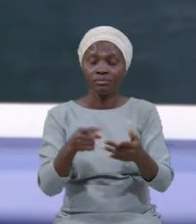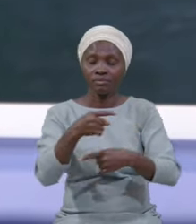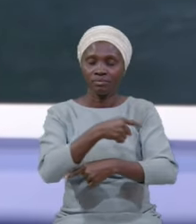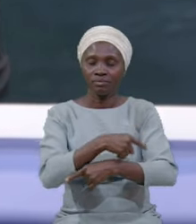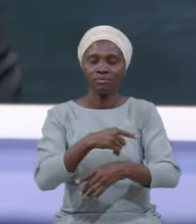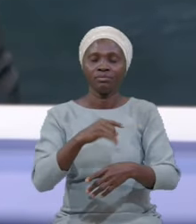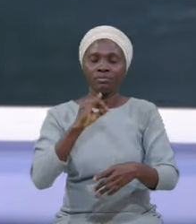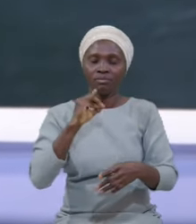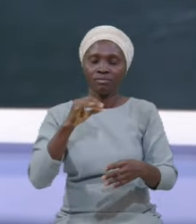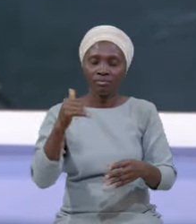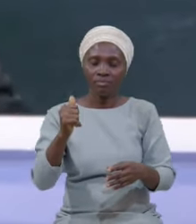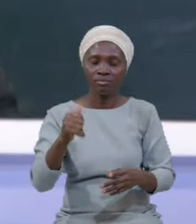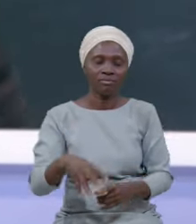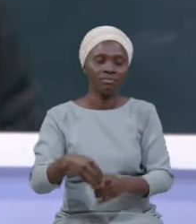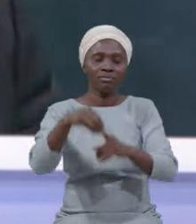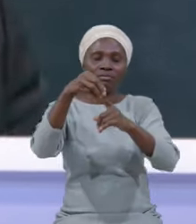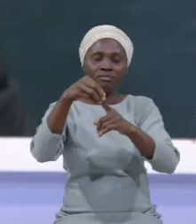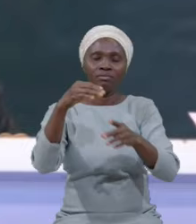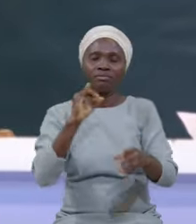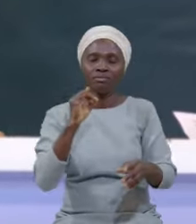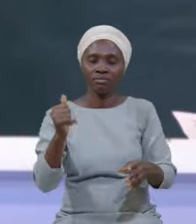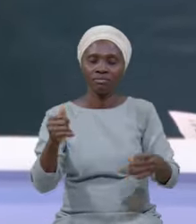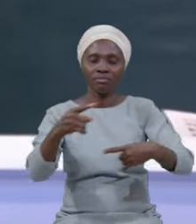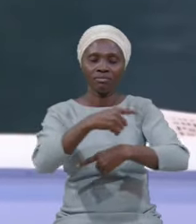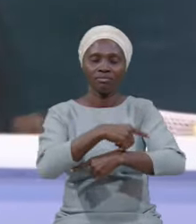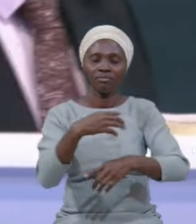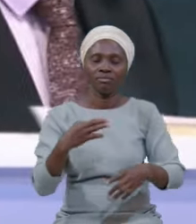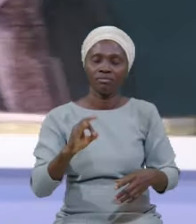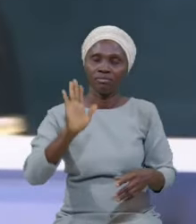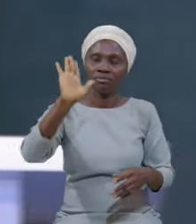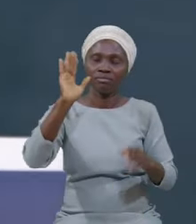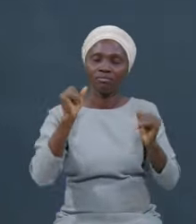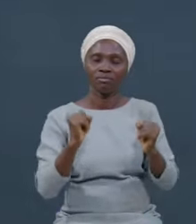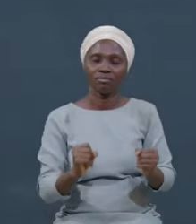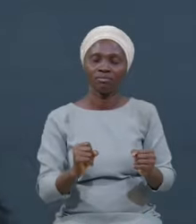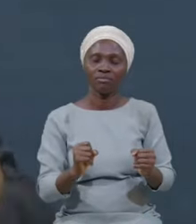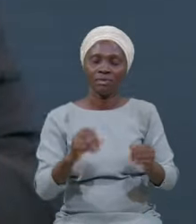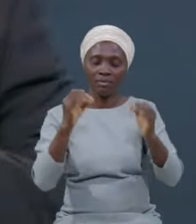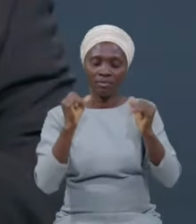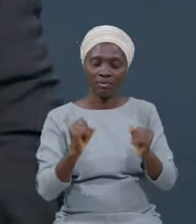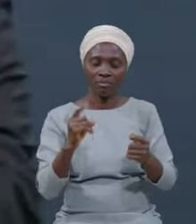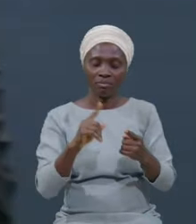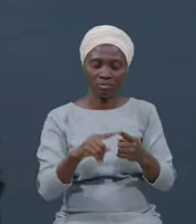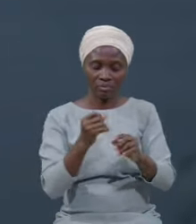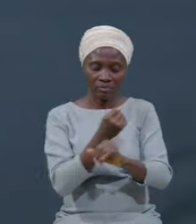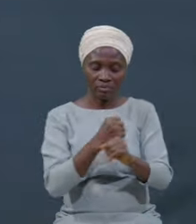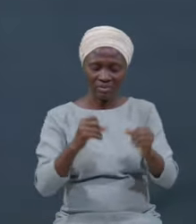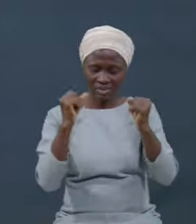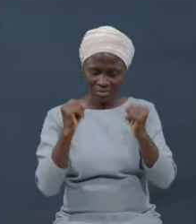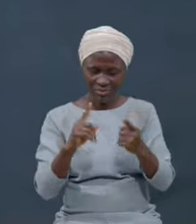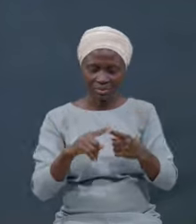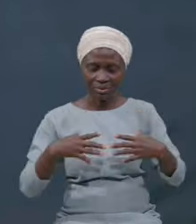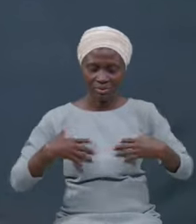particular is the day of your power. Power to save, power to heal, power